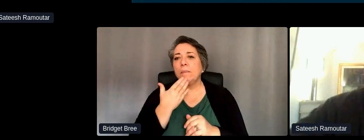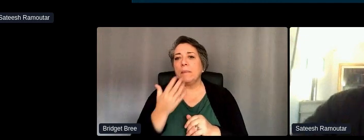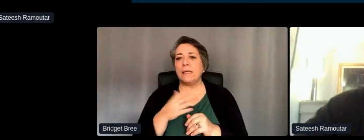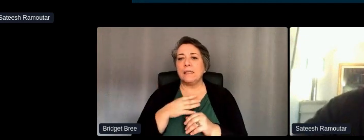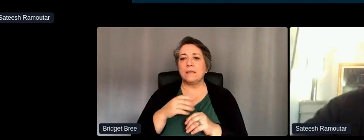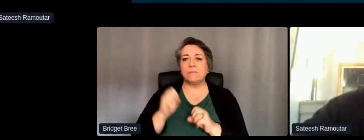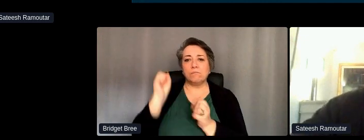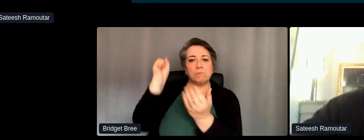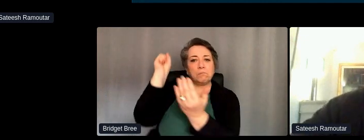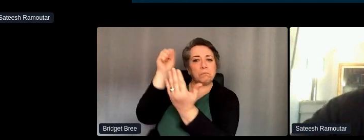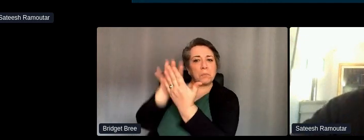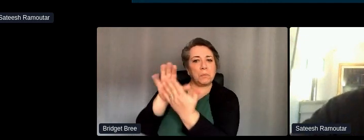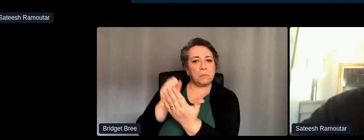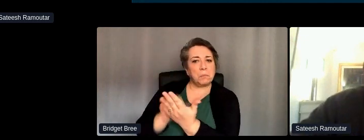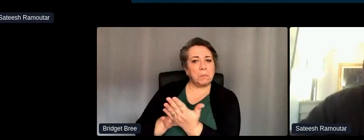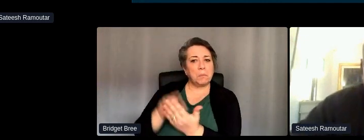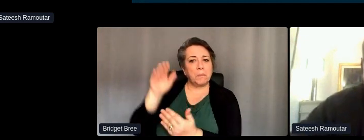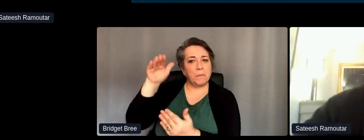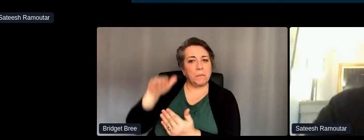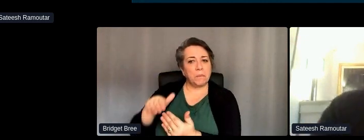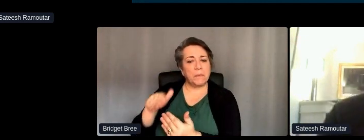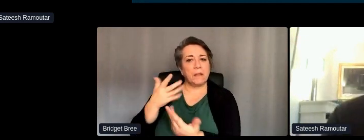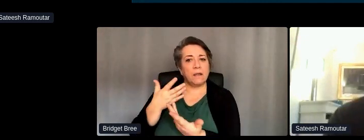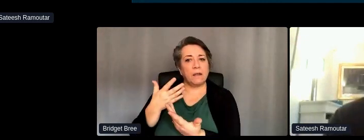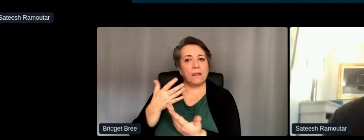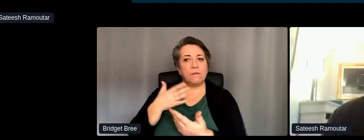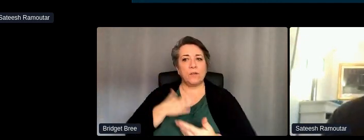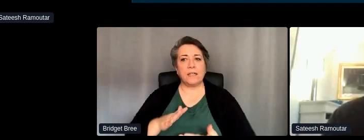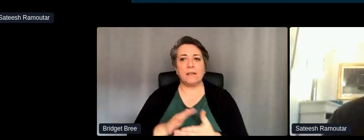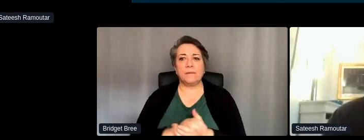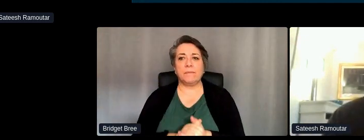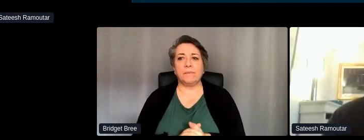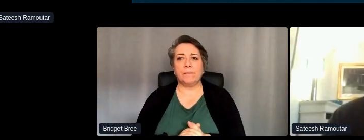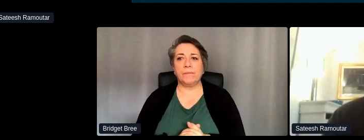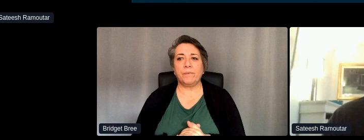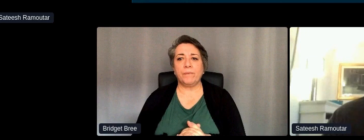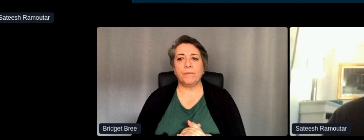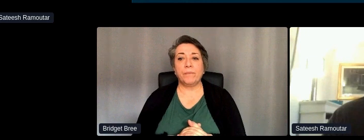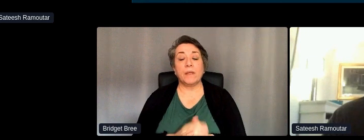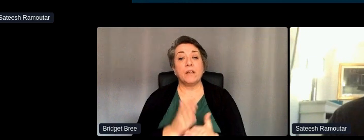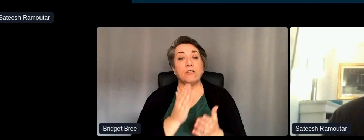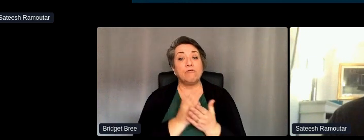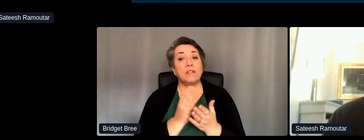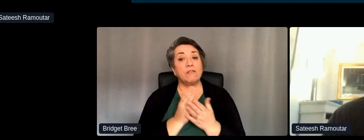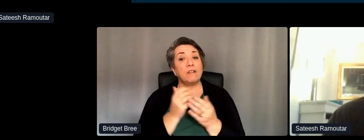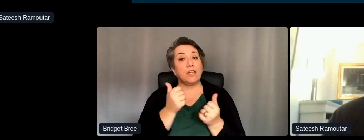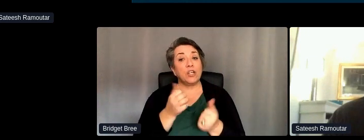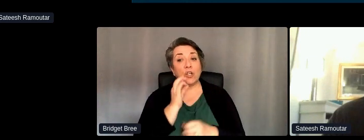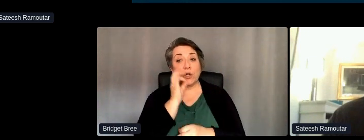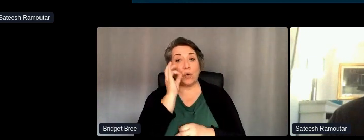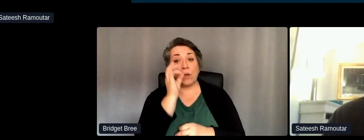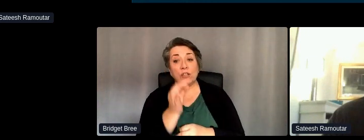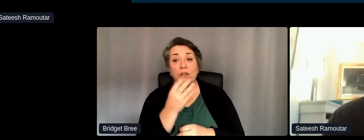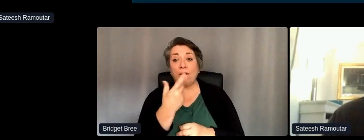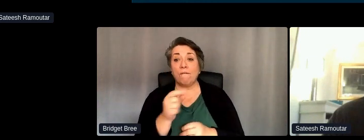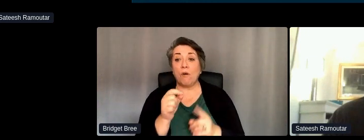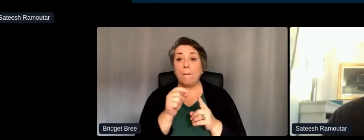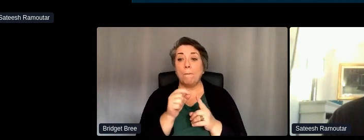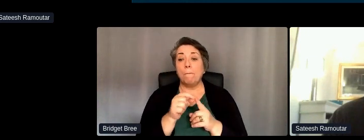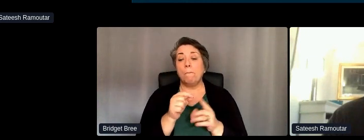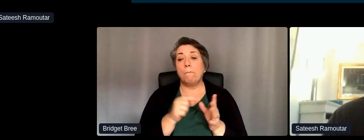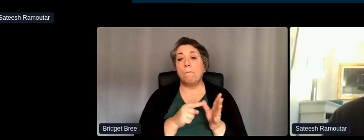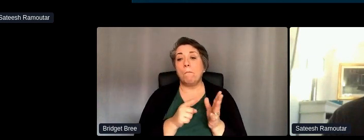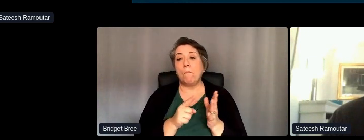Peter, I'm going to hand over to you as well. Yeah, sure. So again, there's a really good question here from Pauline and Rosh as well. It's